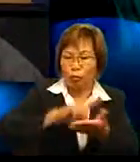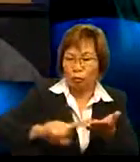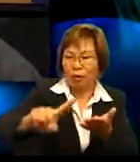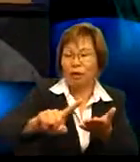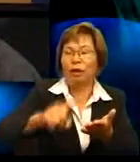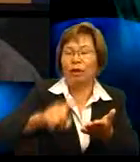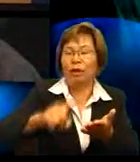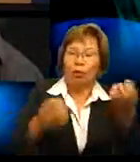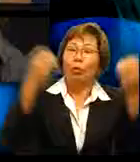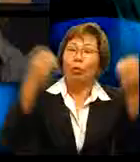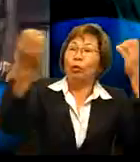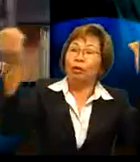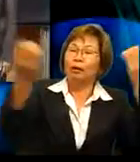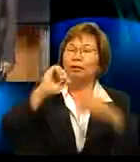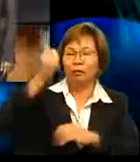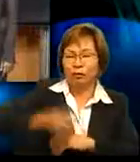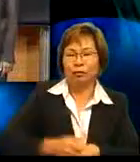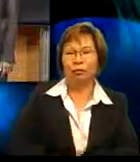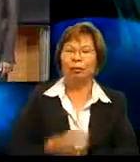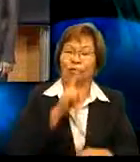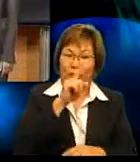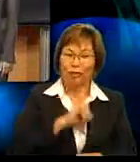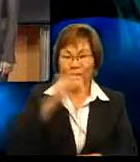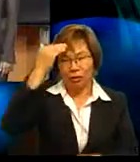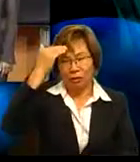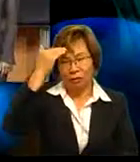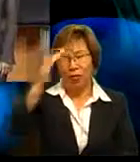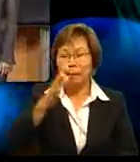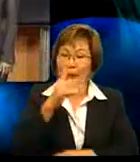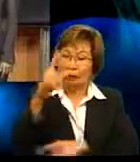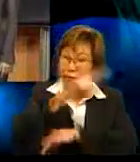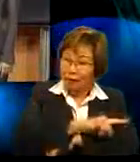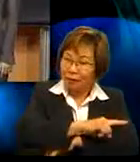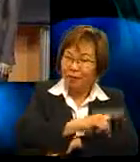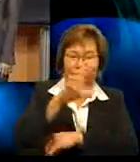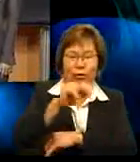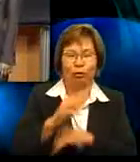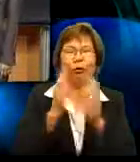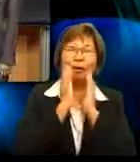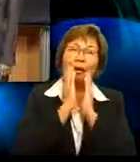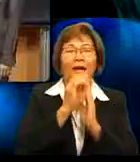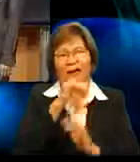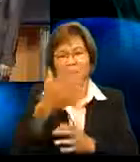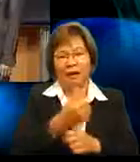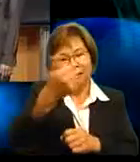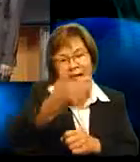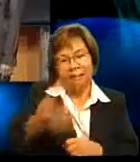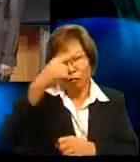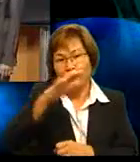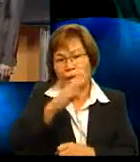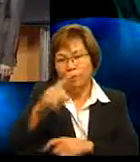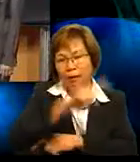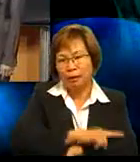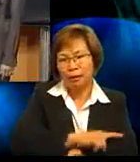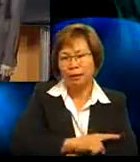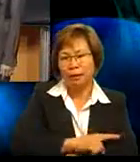is the occasion tomorrow? Oh, of course I know. Isn't it Mother's Day? Oh no, I haven't got anything for my mother yet. I should